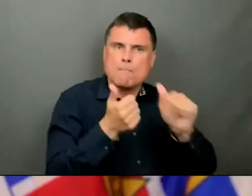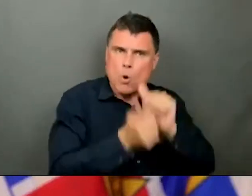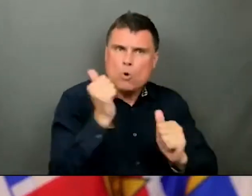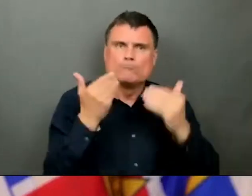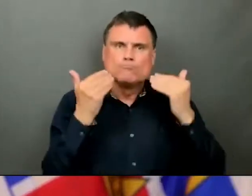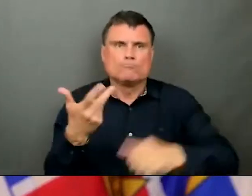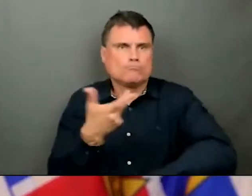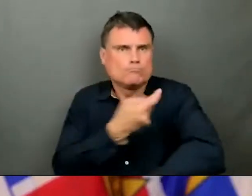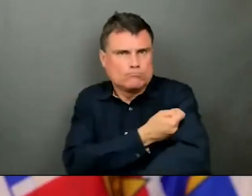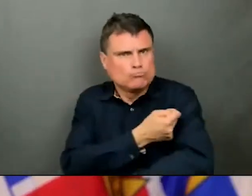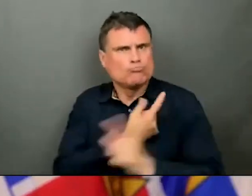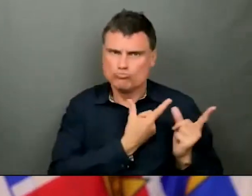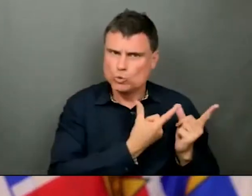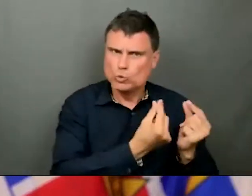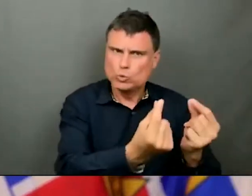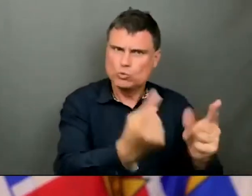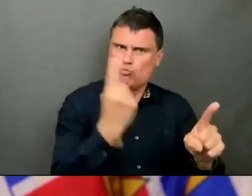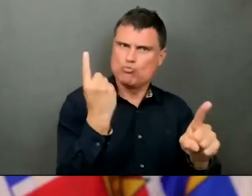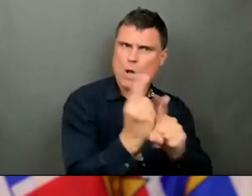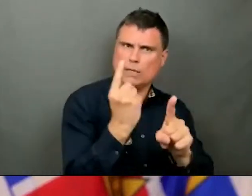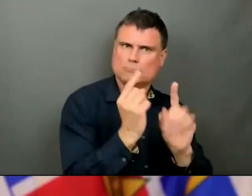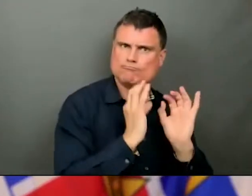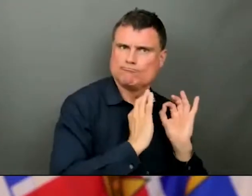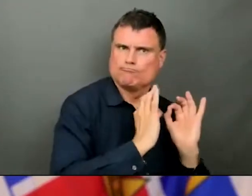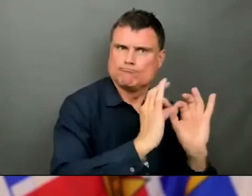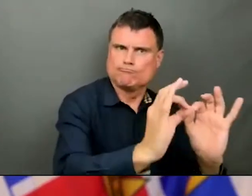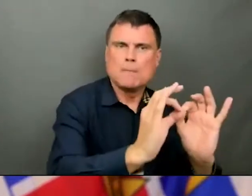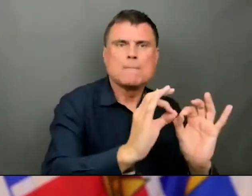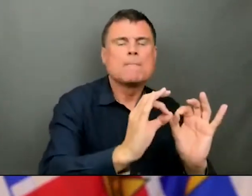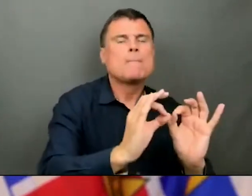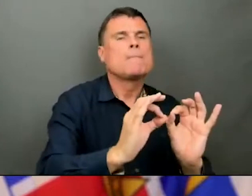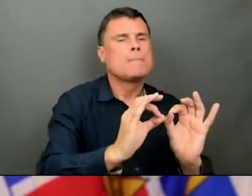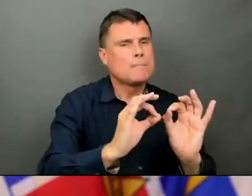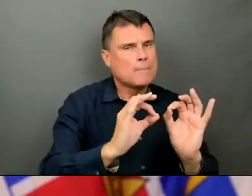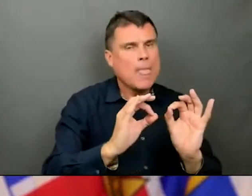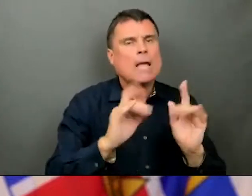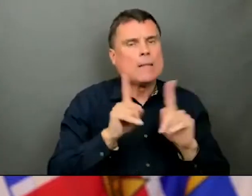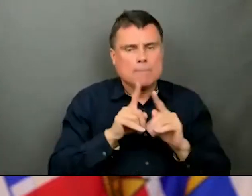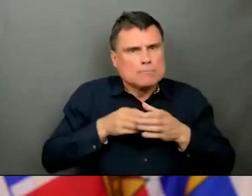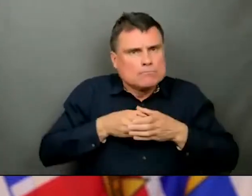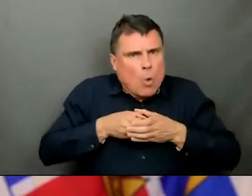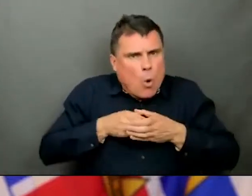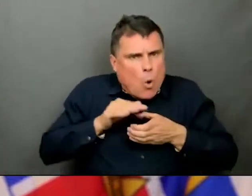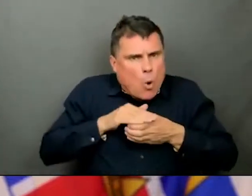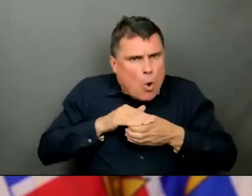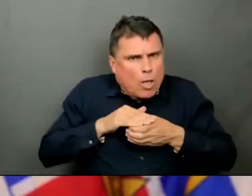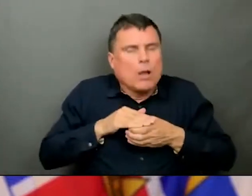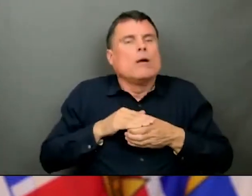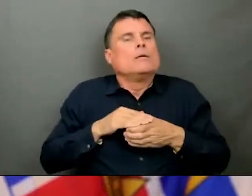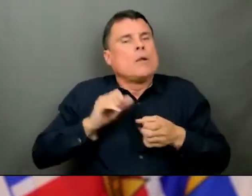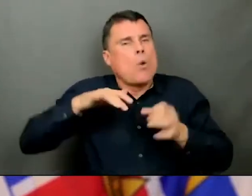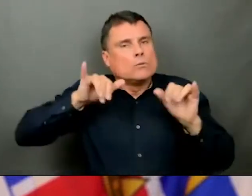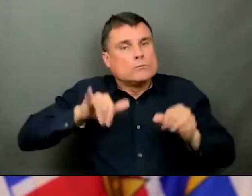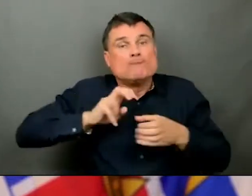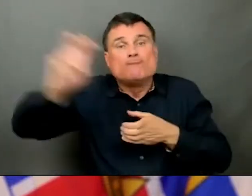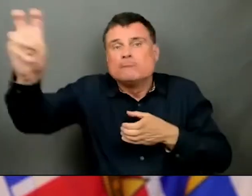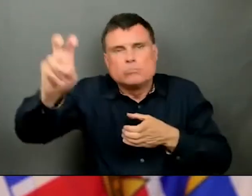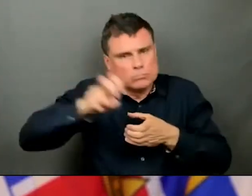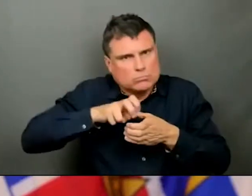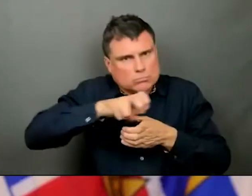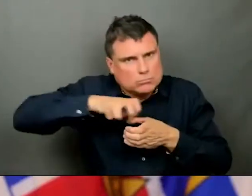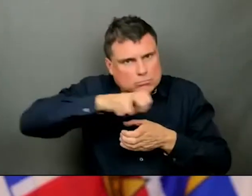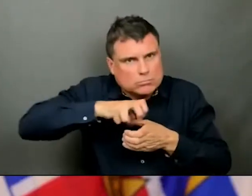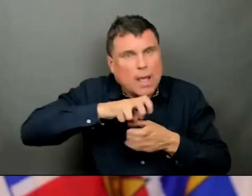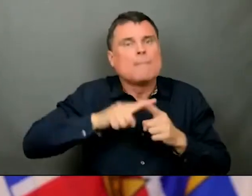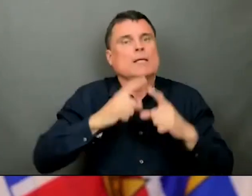now, and that is staying small, staying local, wearing masks when we're out in public. It also means now that we have ways